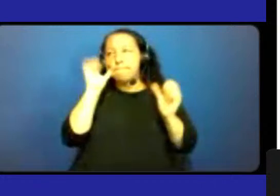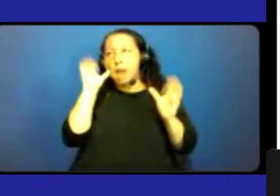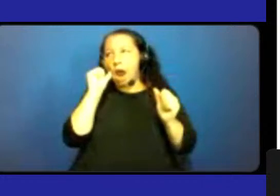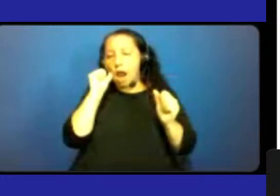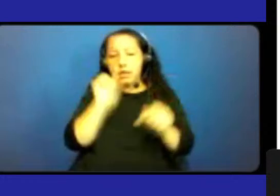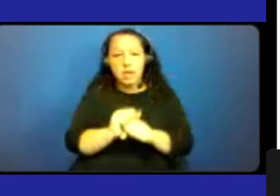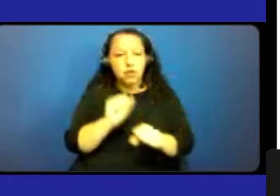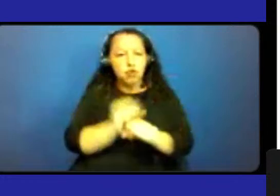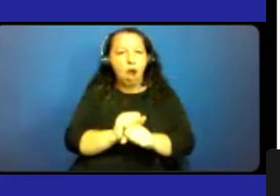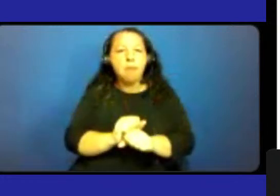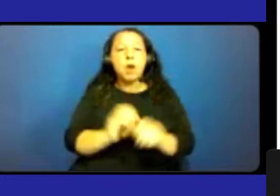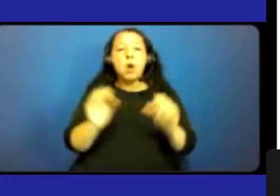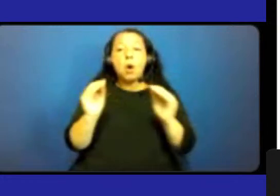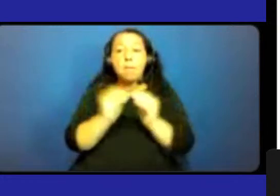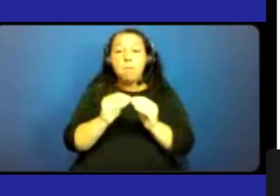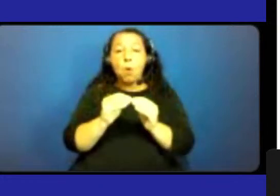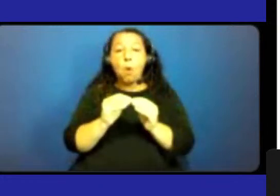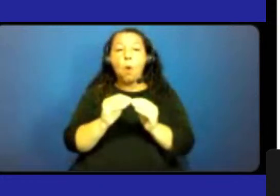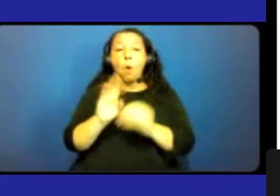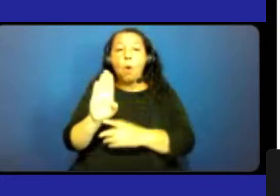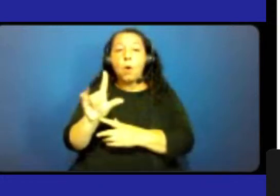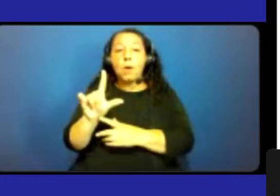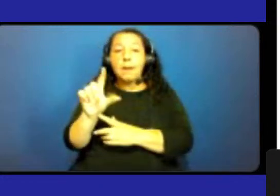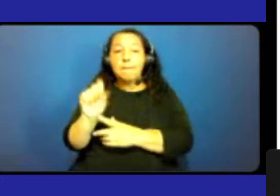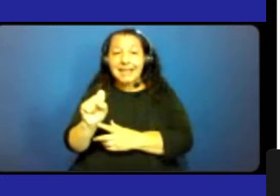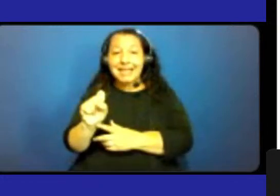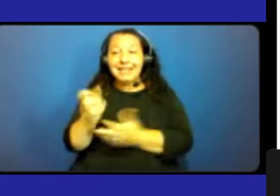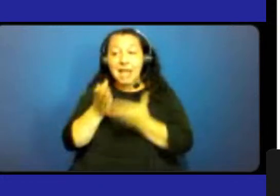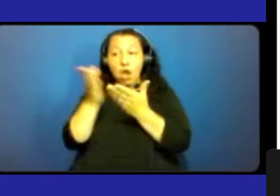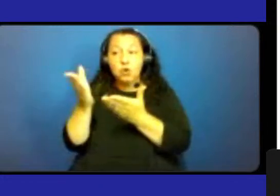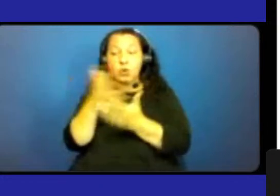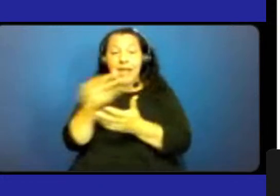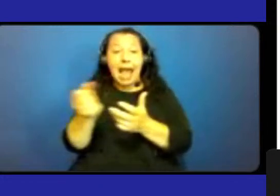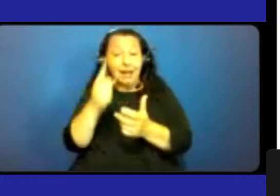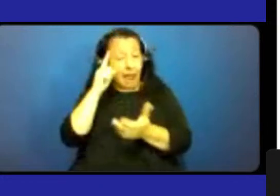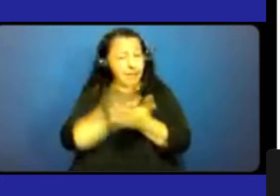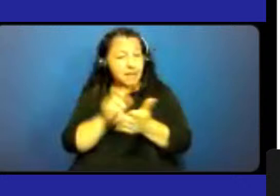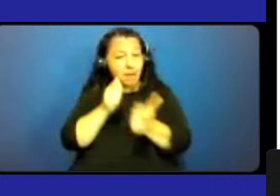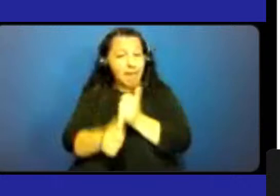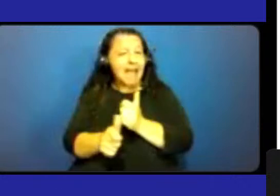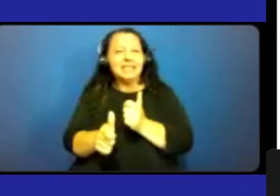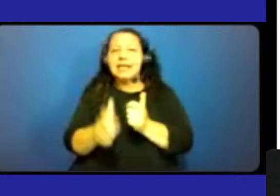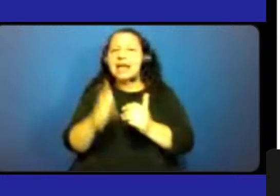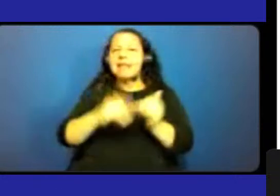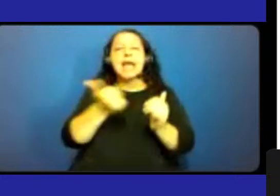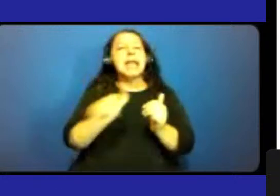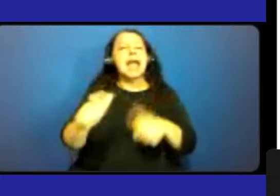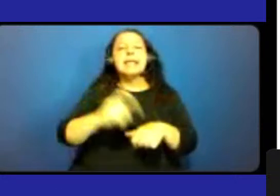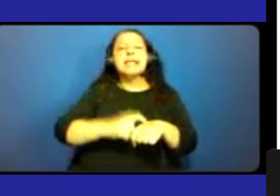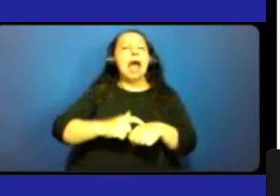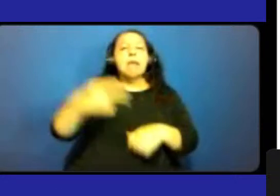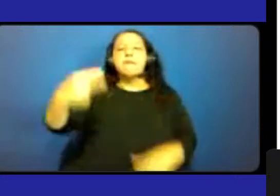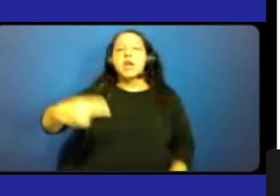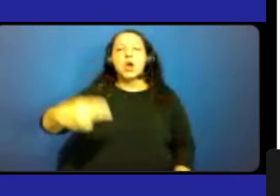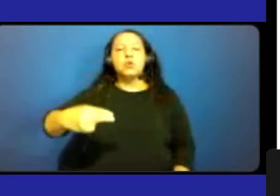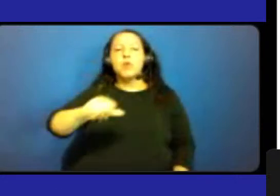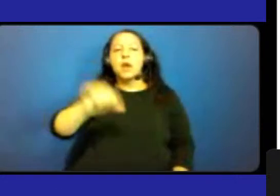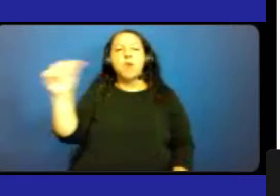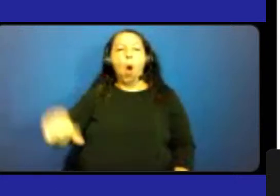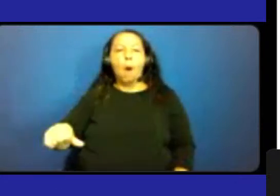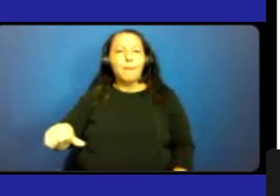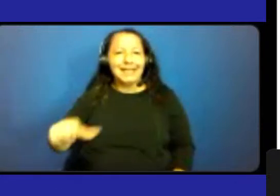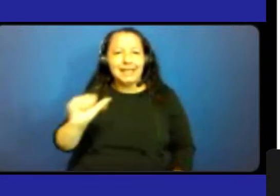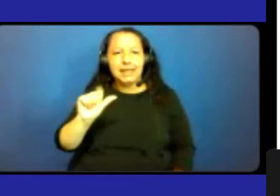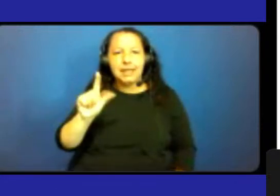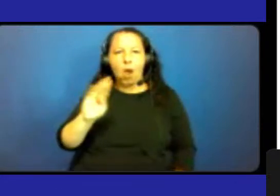bills introduced and I believe passed than, at any time in the history of Albany, or, it's extraordinary how much work